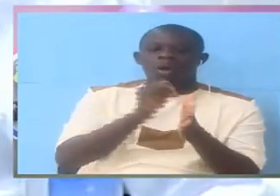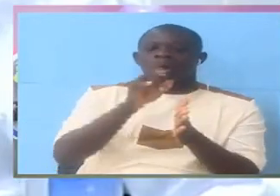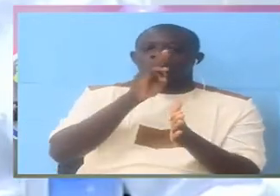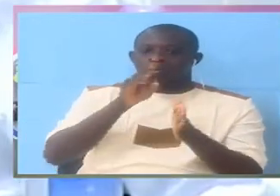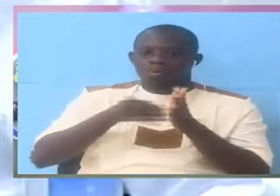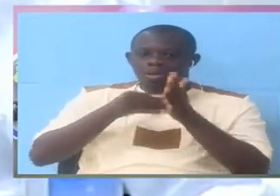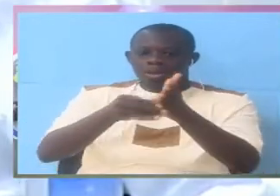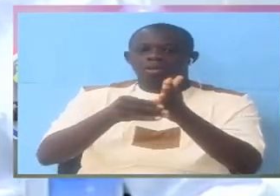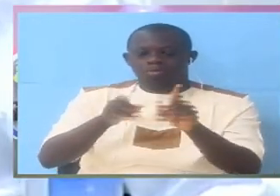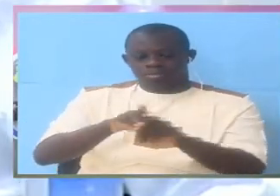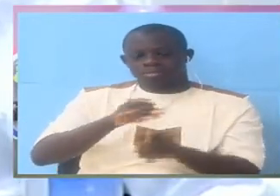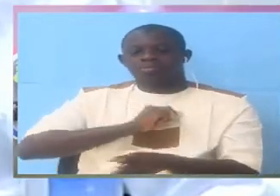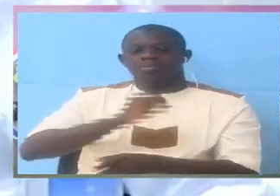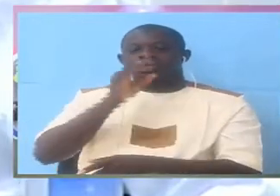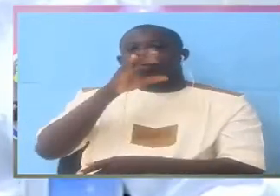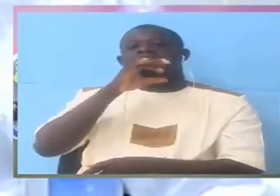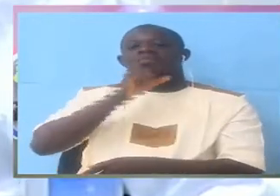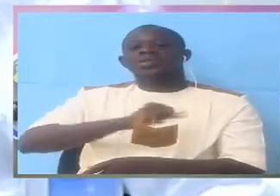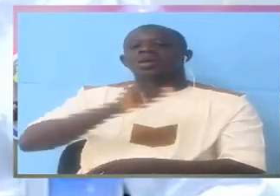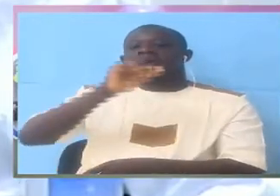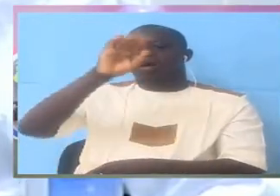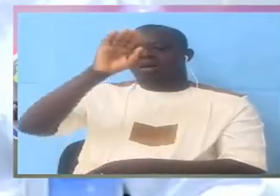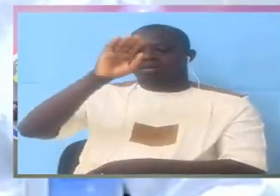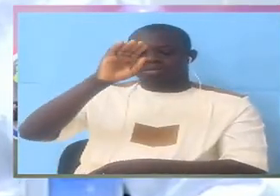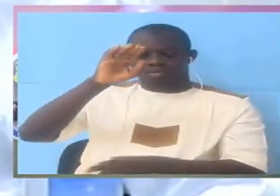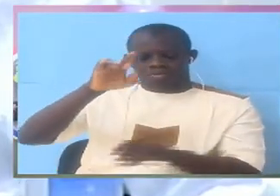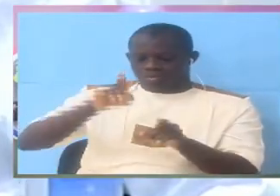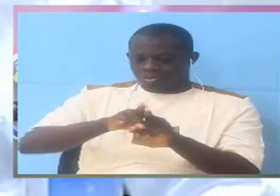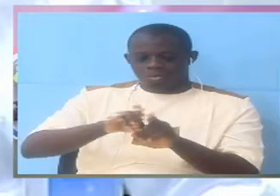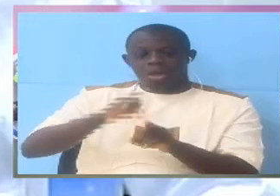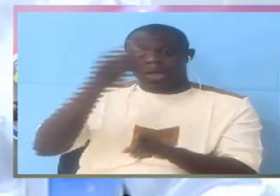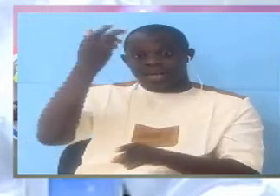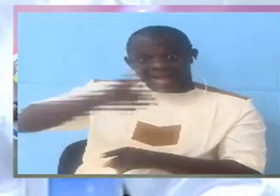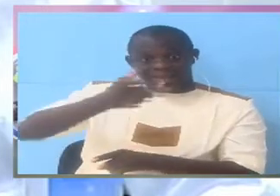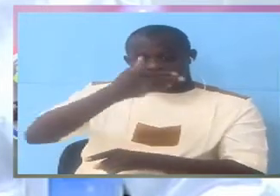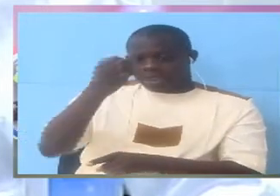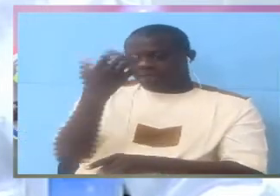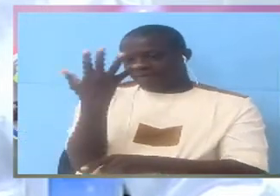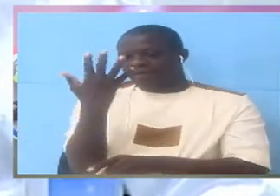that? Mr. Barry. 1995, no, it was 13 Baji.